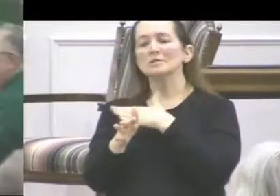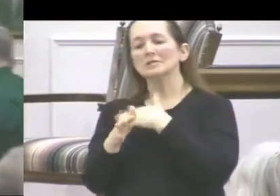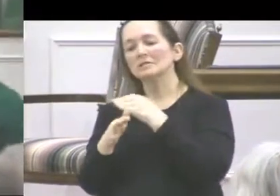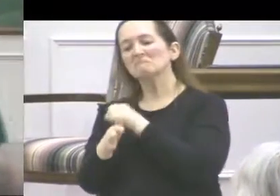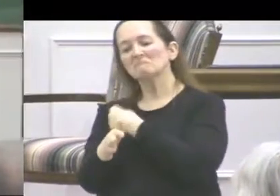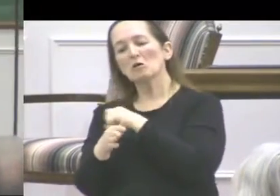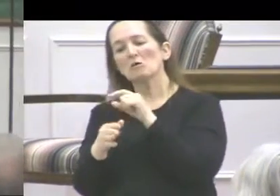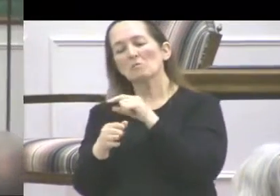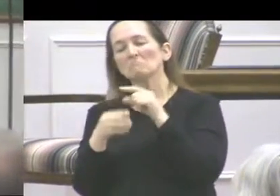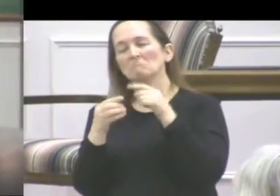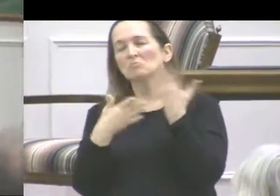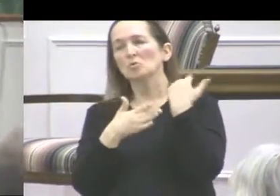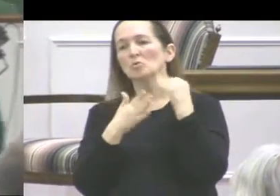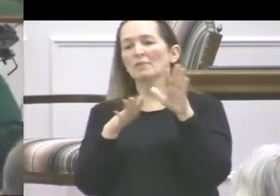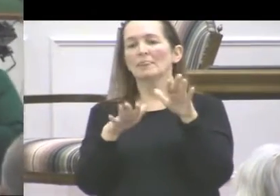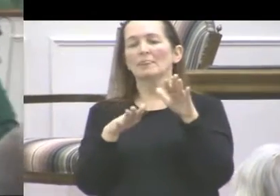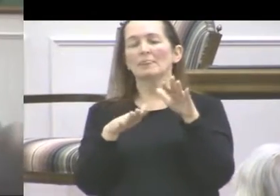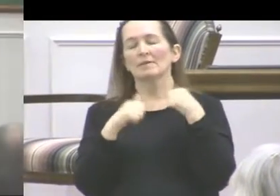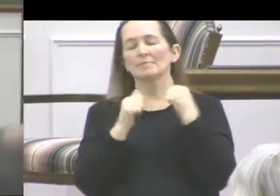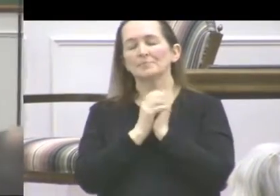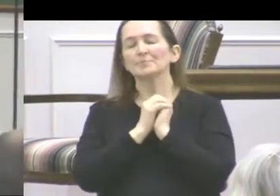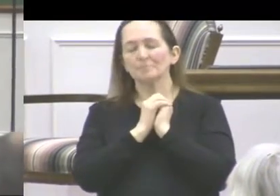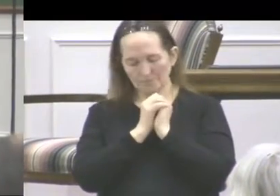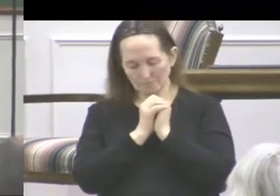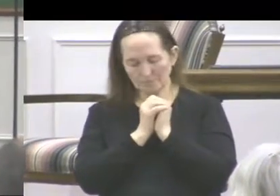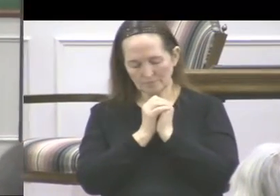course, as we go. Would you bow, please?